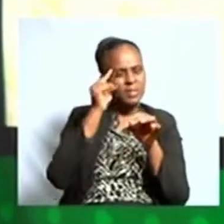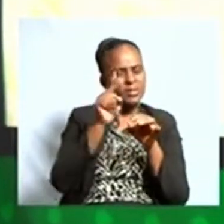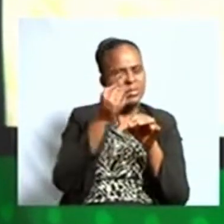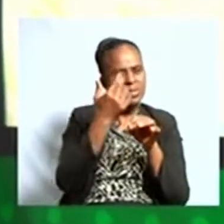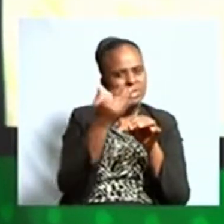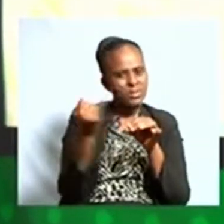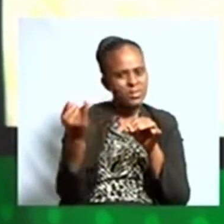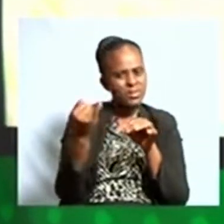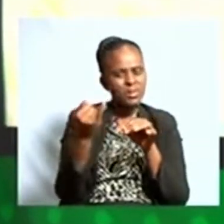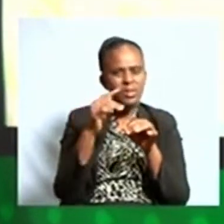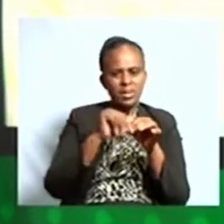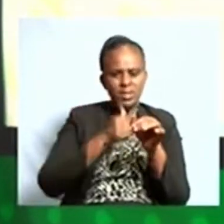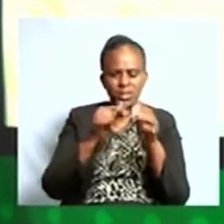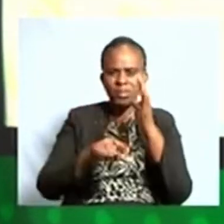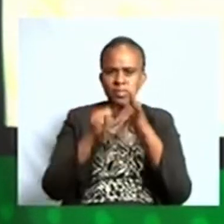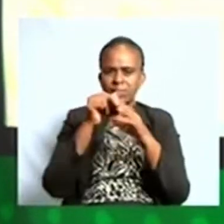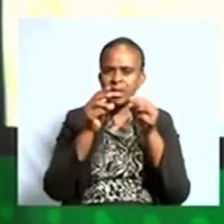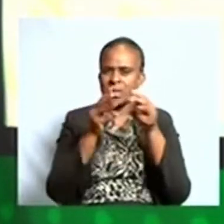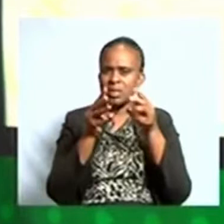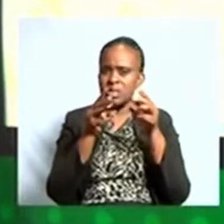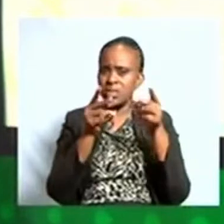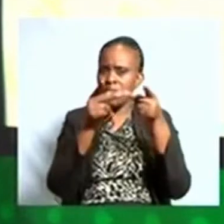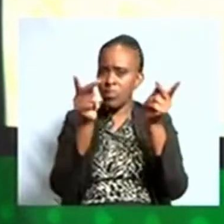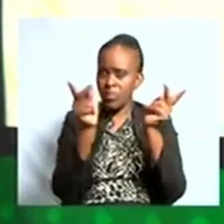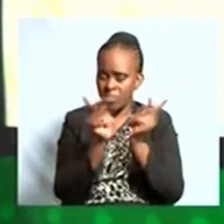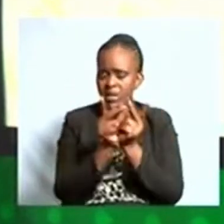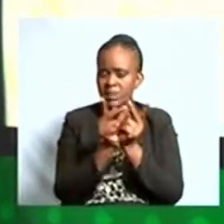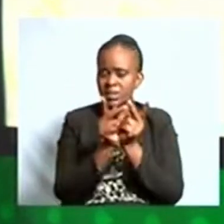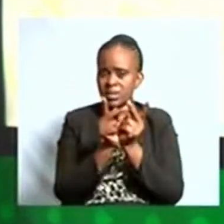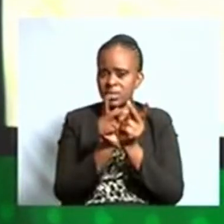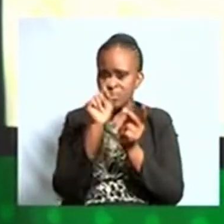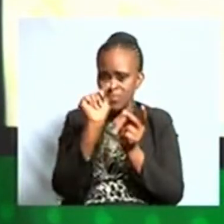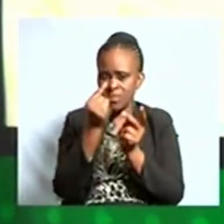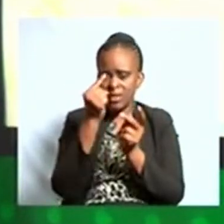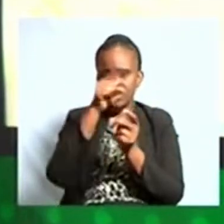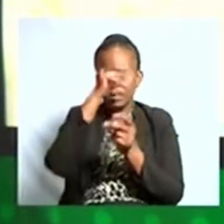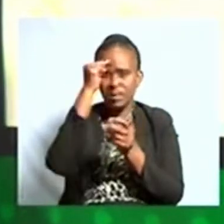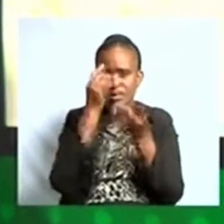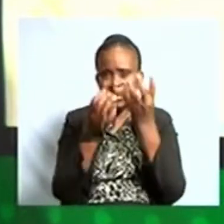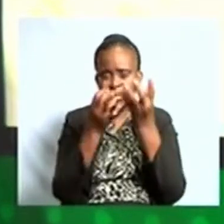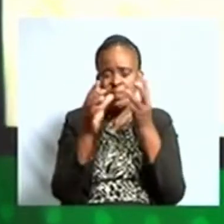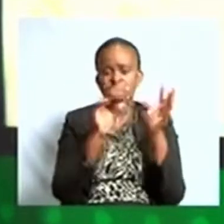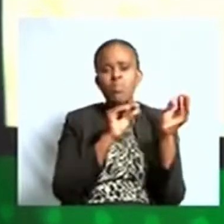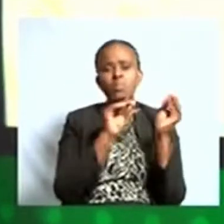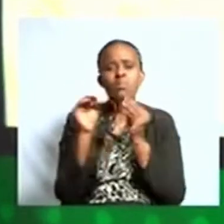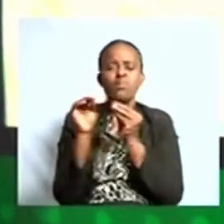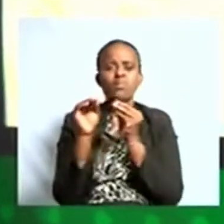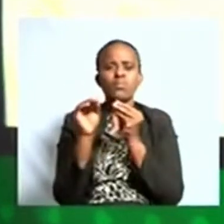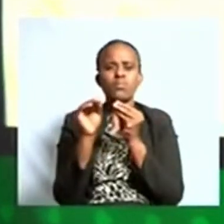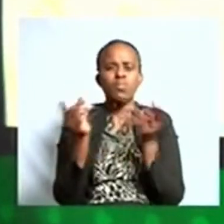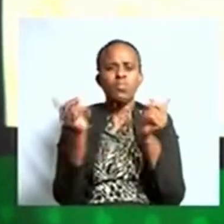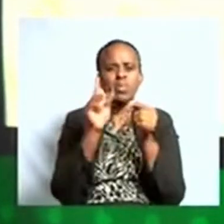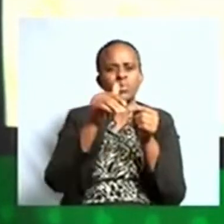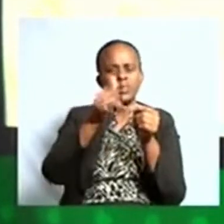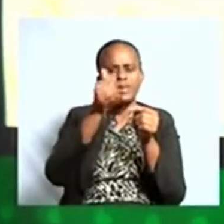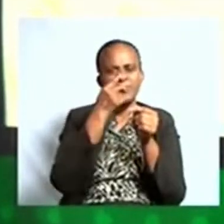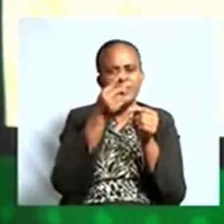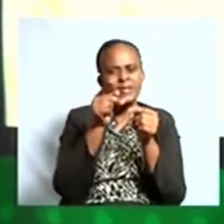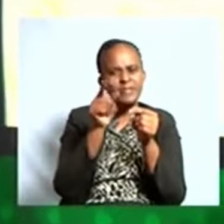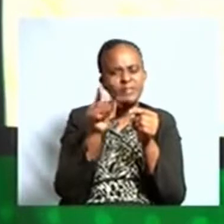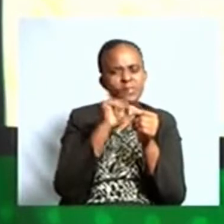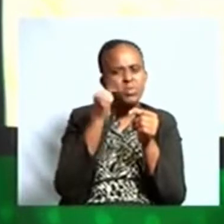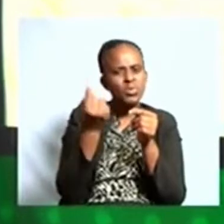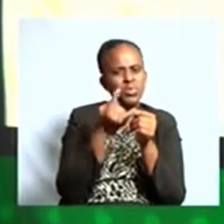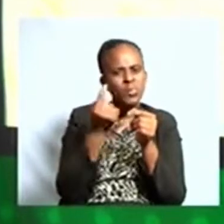we want to find an alternative place where first the charcoal traders have to move, because when you look at first not just